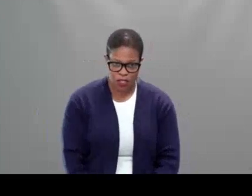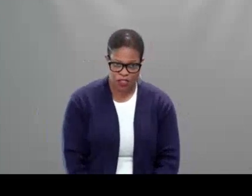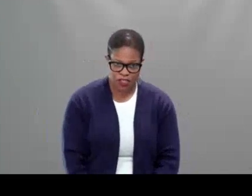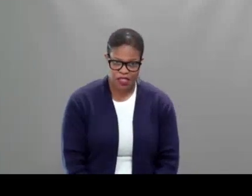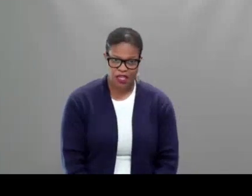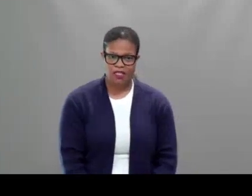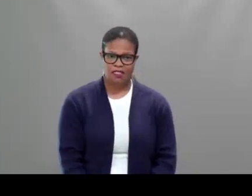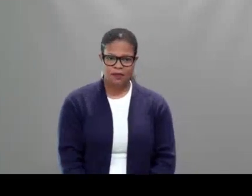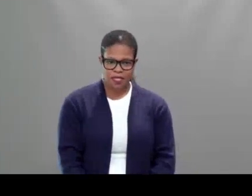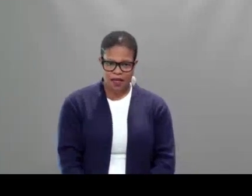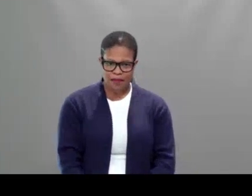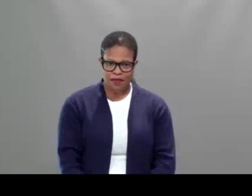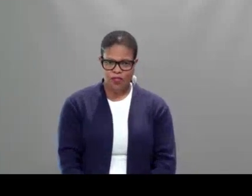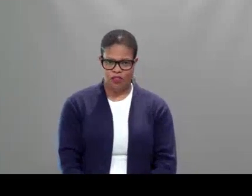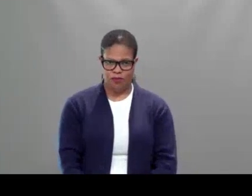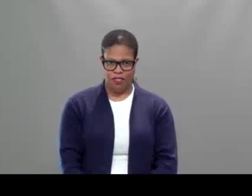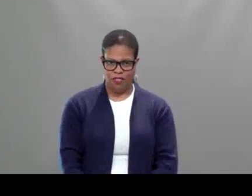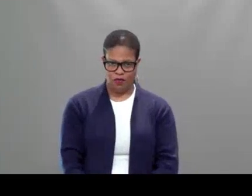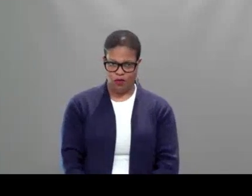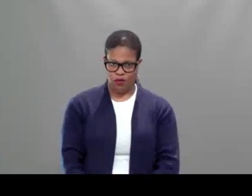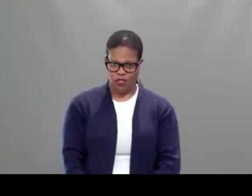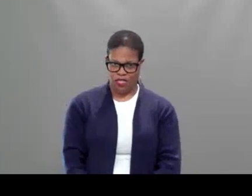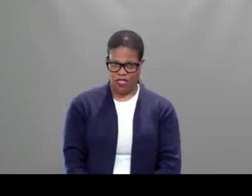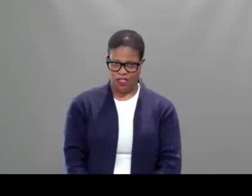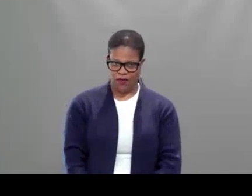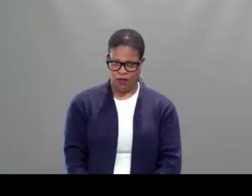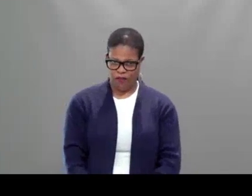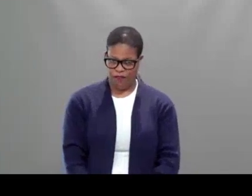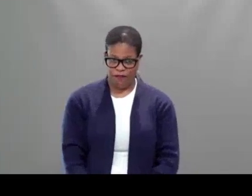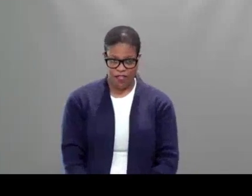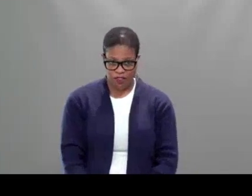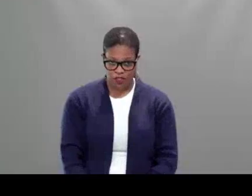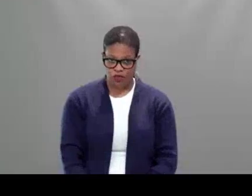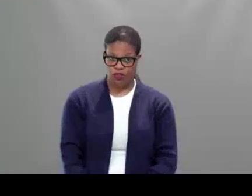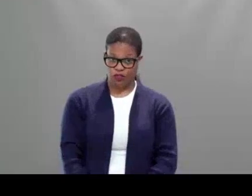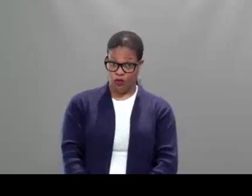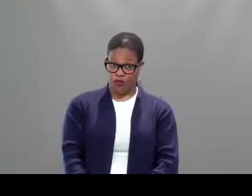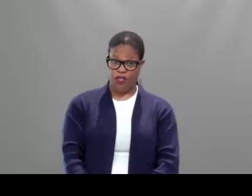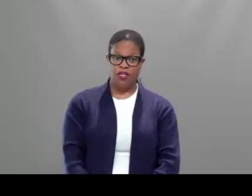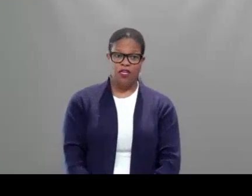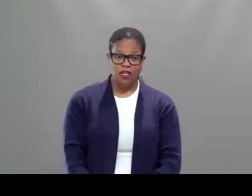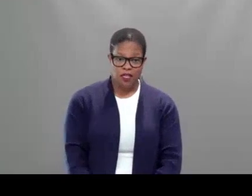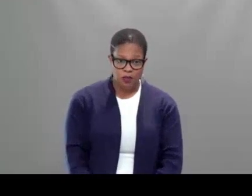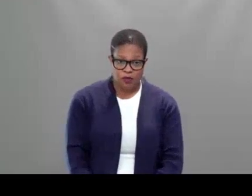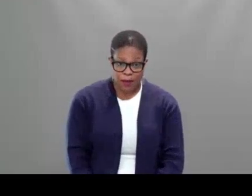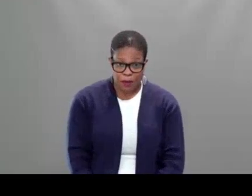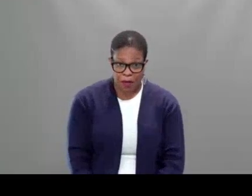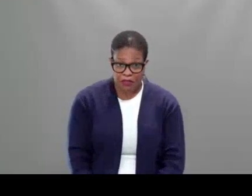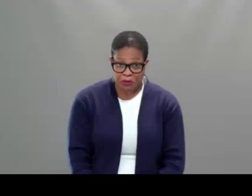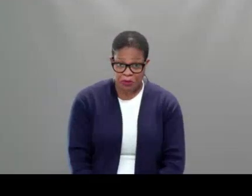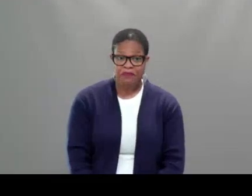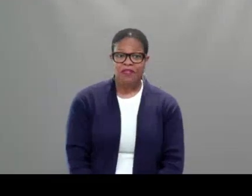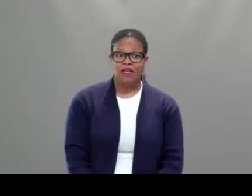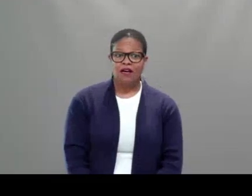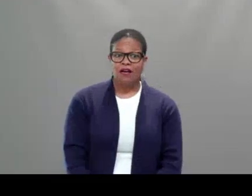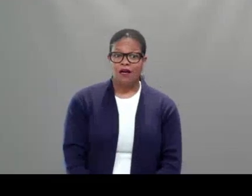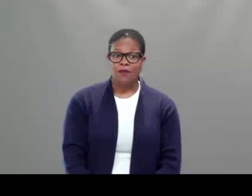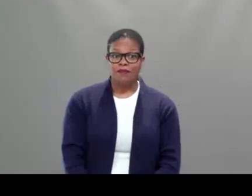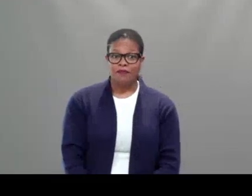types of situations. Sometimes when you're bending the rules, I guess if it affects the student's growth, would that be